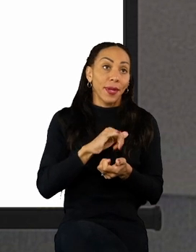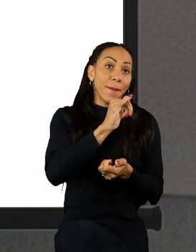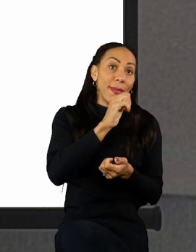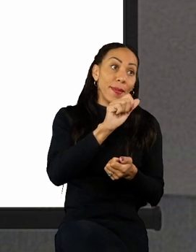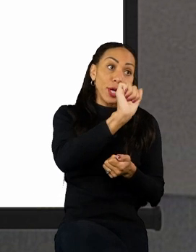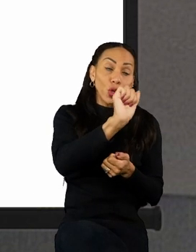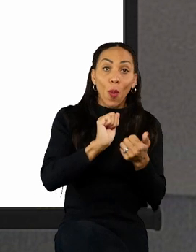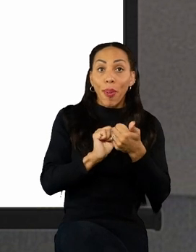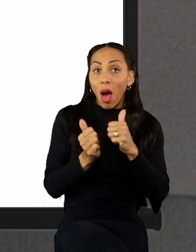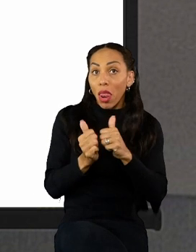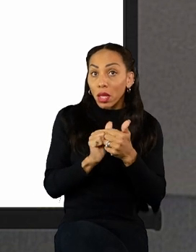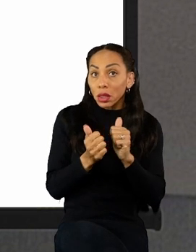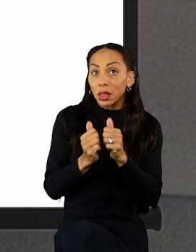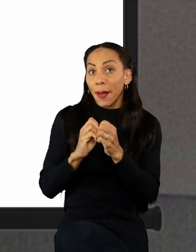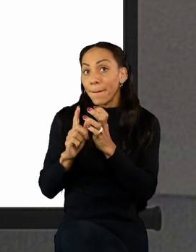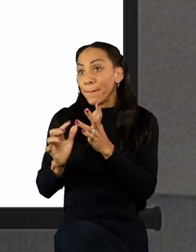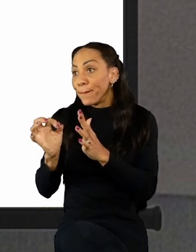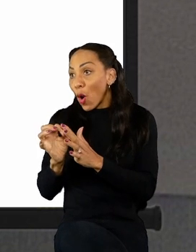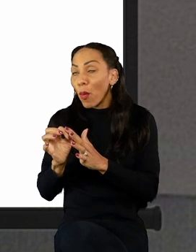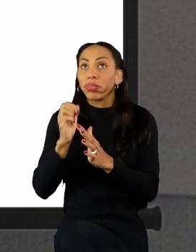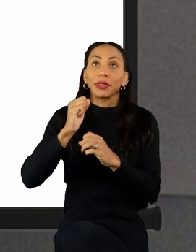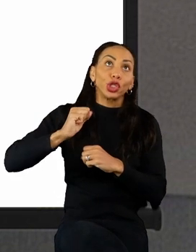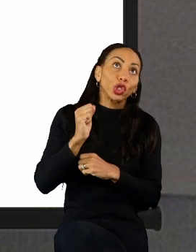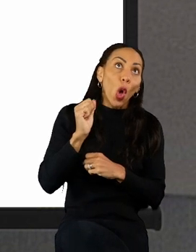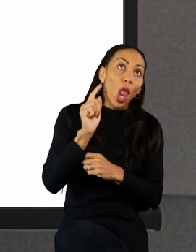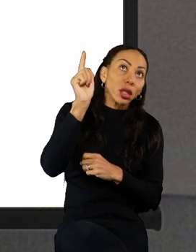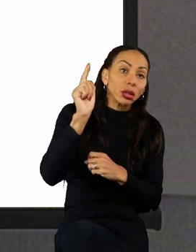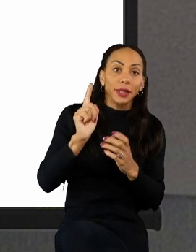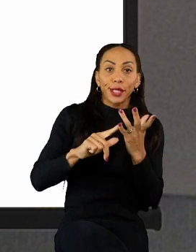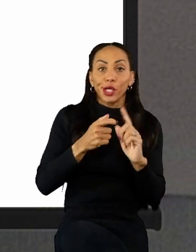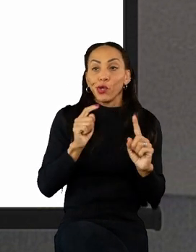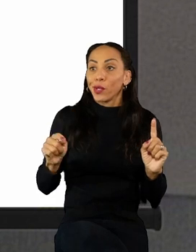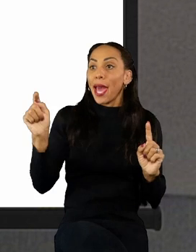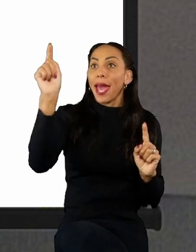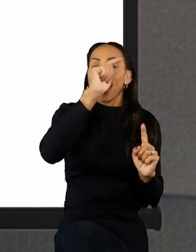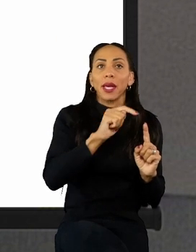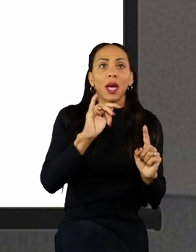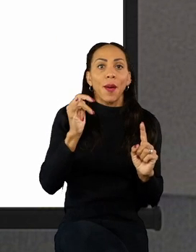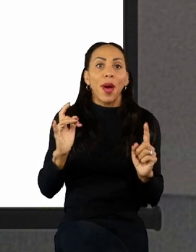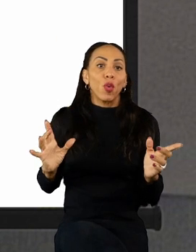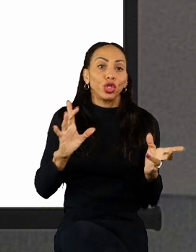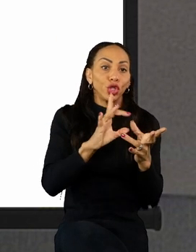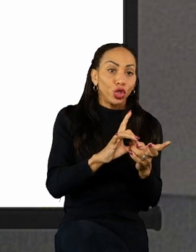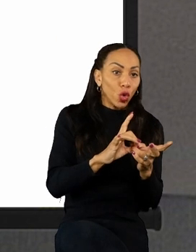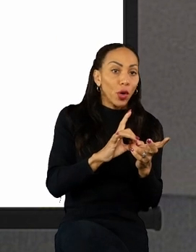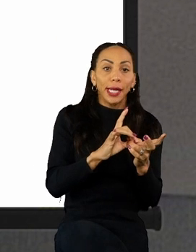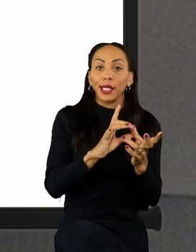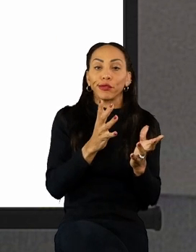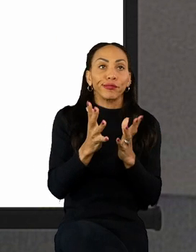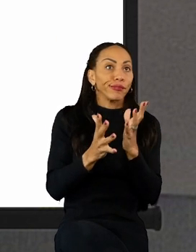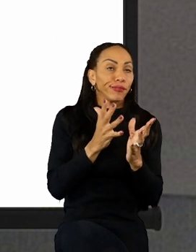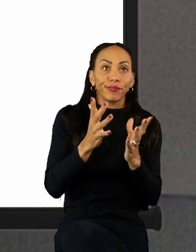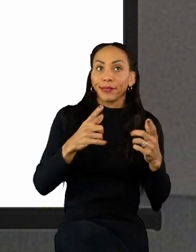in at BOP in Scotland or across elsewhere in the UK may want to engage with it